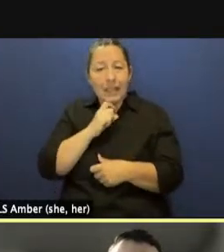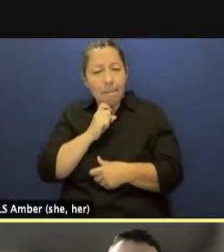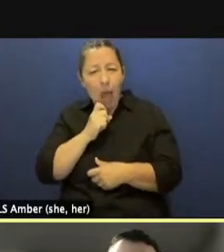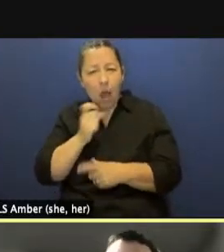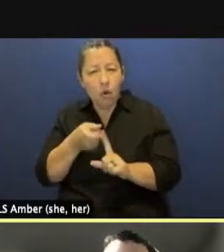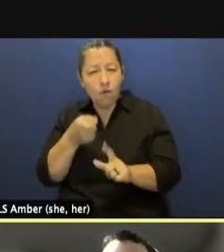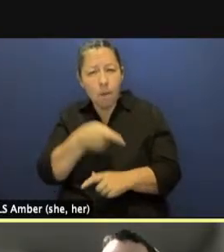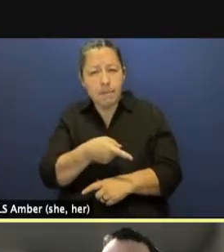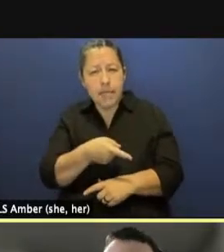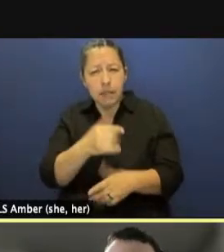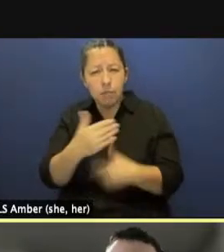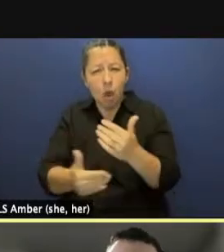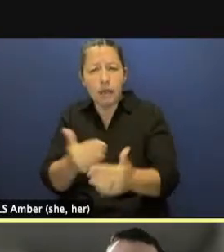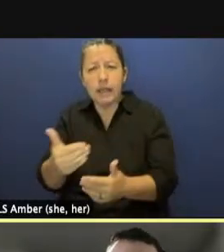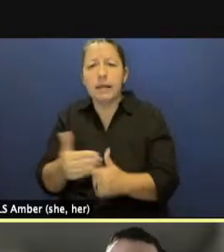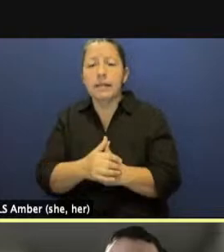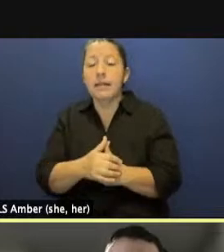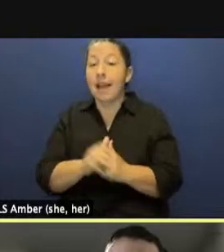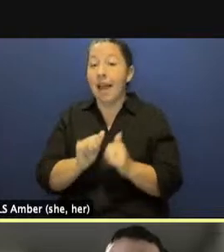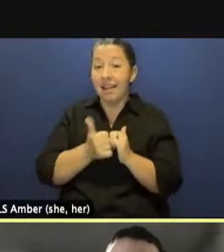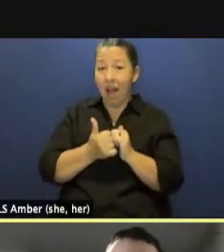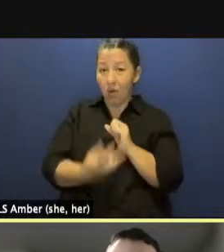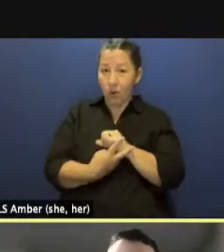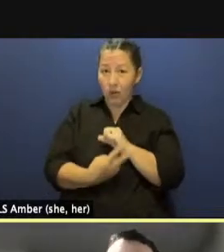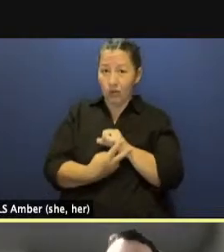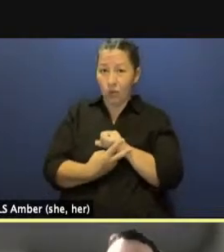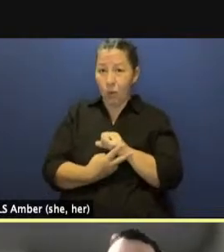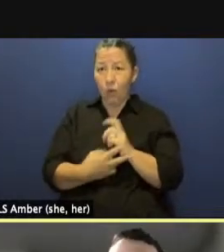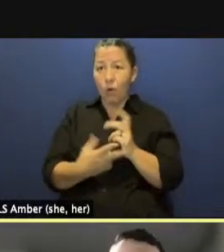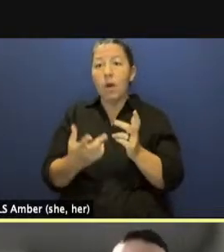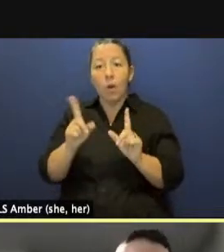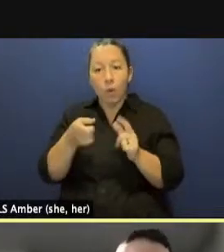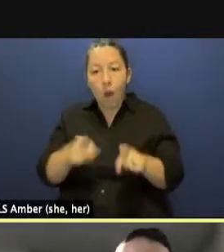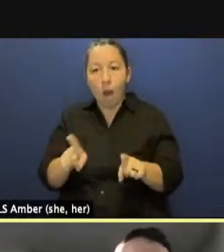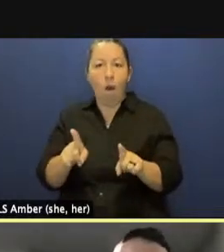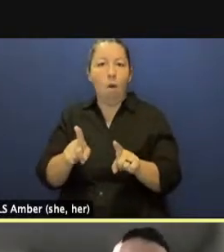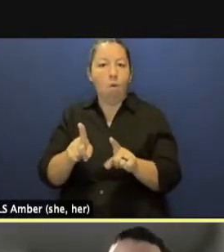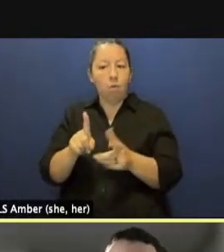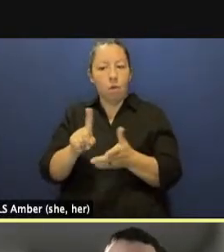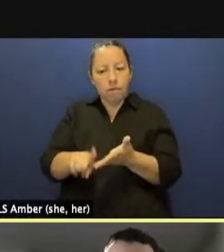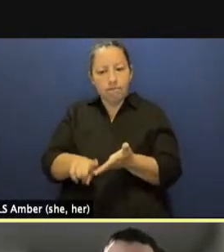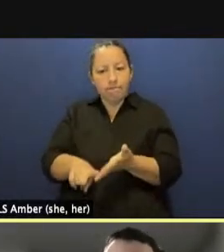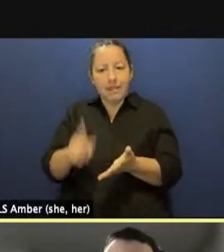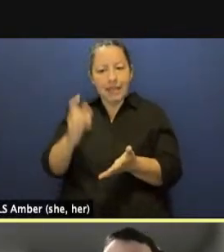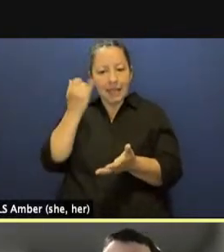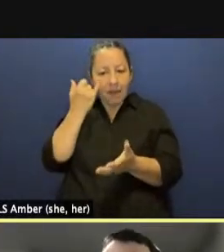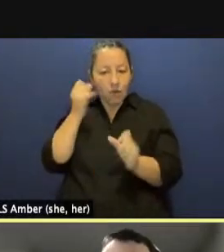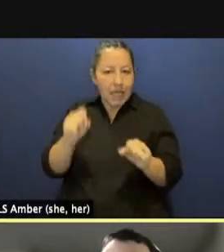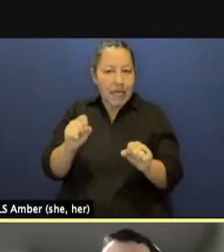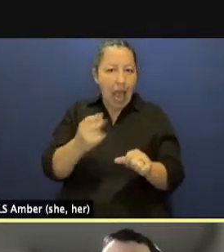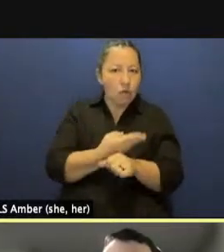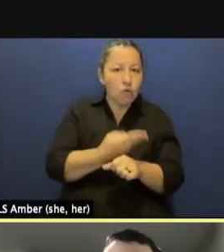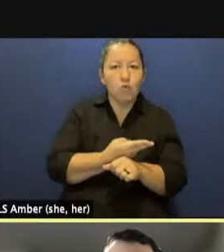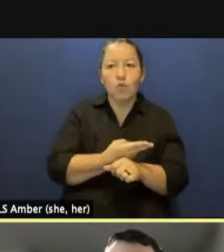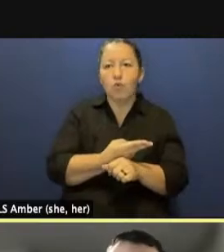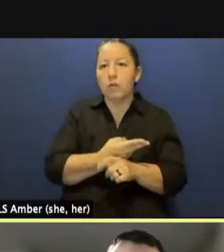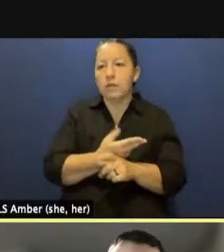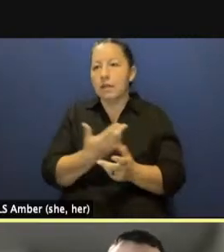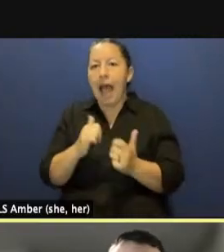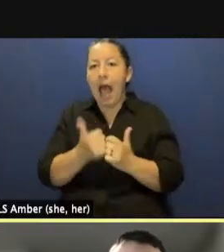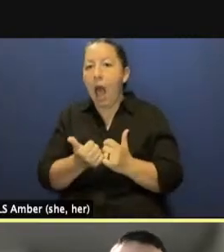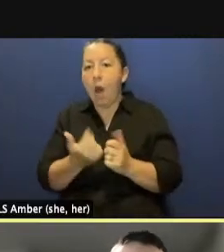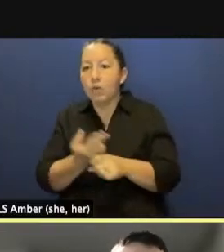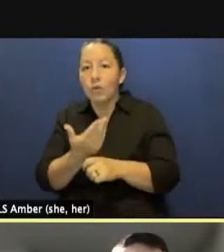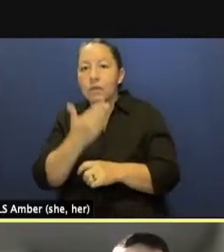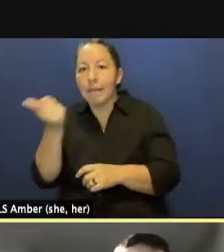the surface, but we could look into the product reusability, the product storage, or actually reusing the byproduct, so